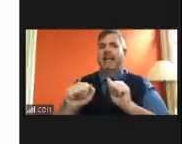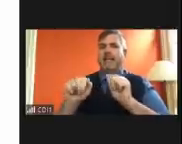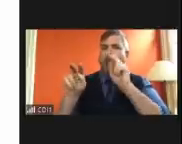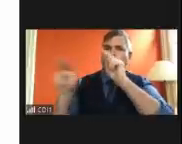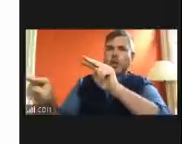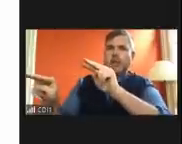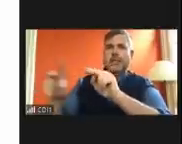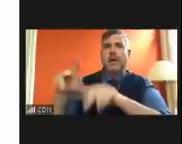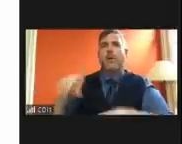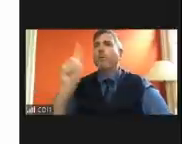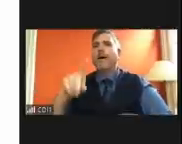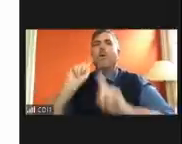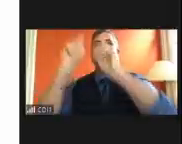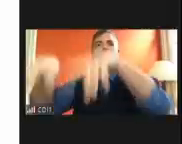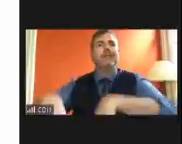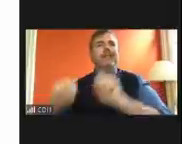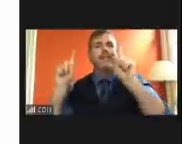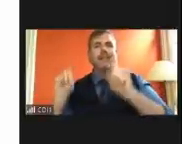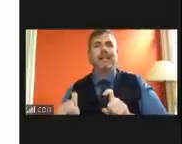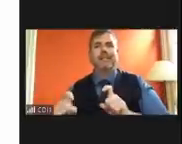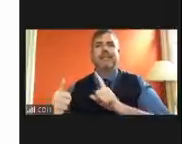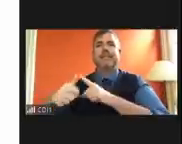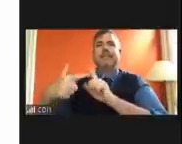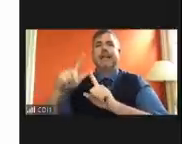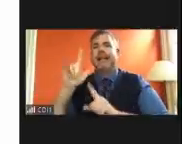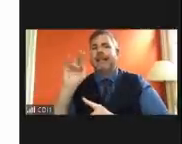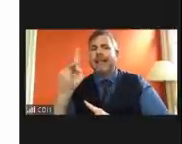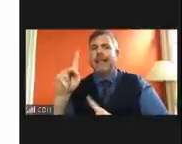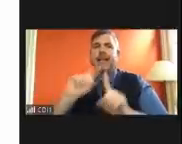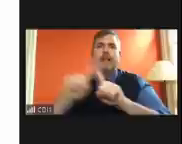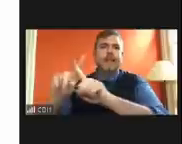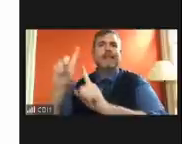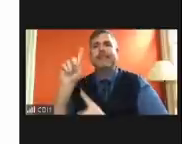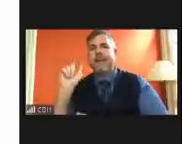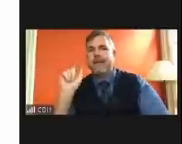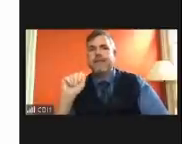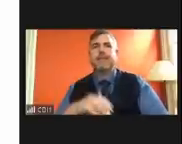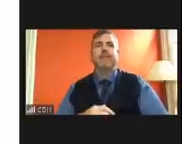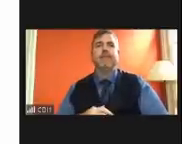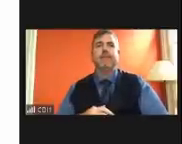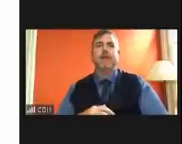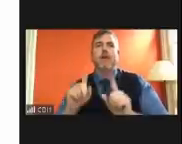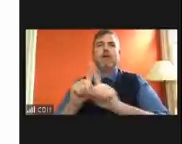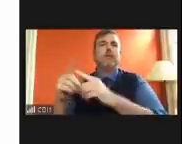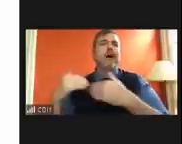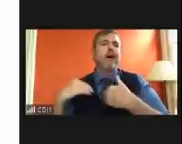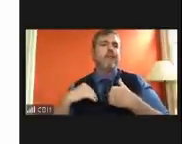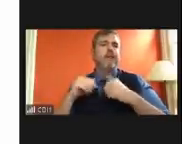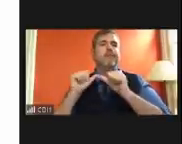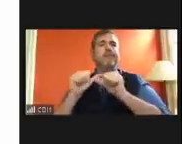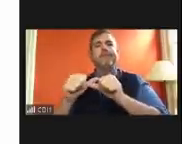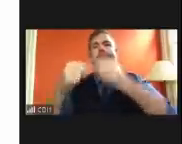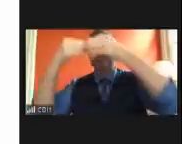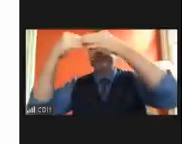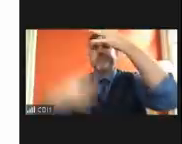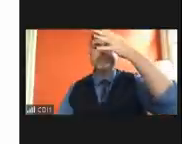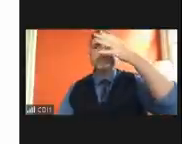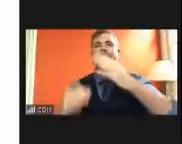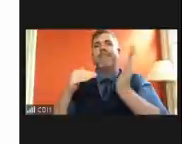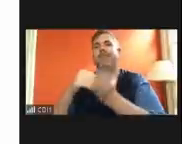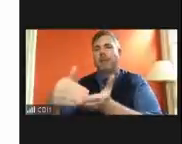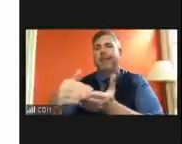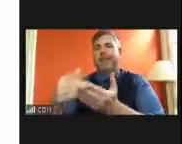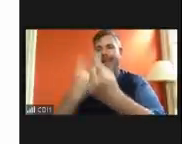data. There's also an ever-growing list of frequently asked questions. So as questions come up, whether